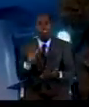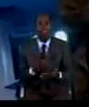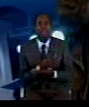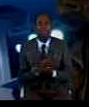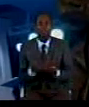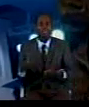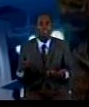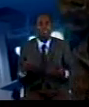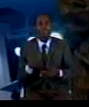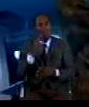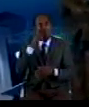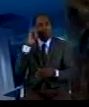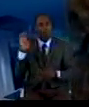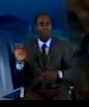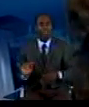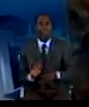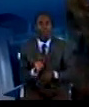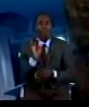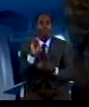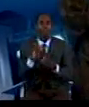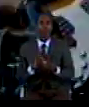will never fail